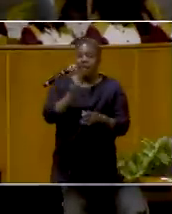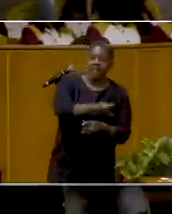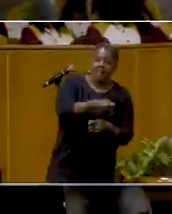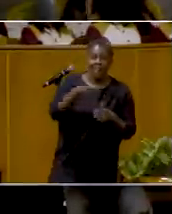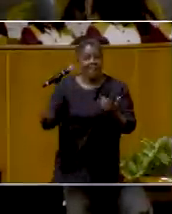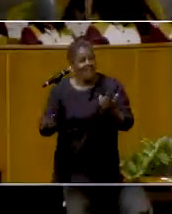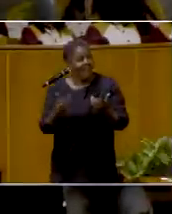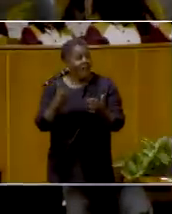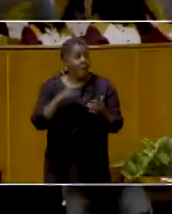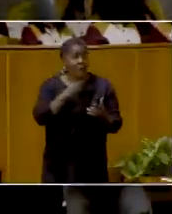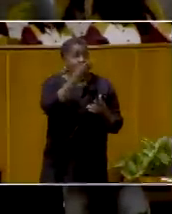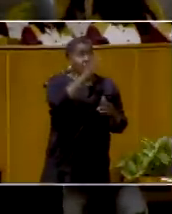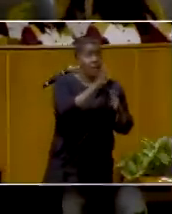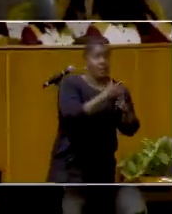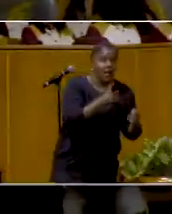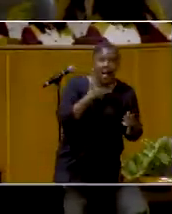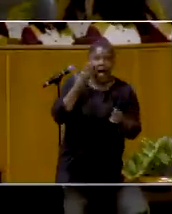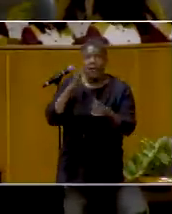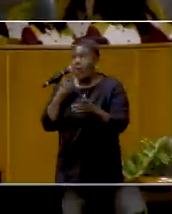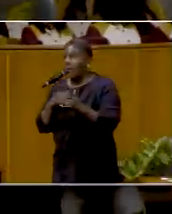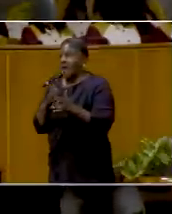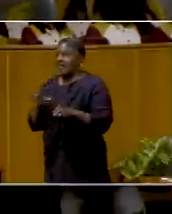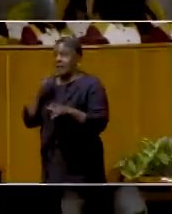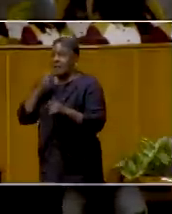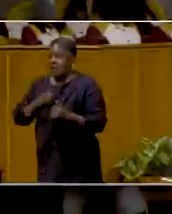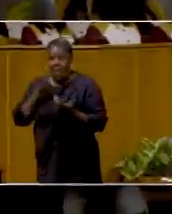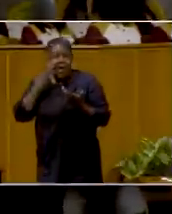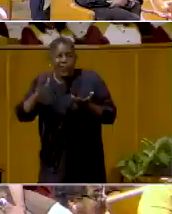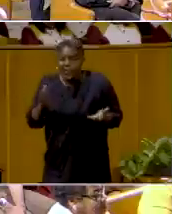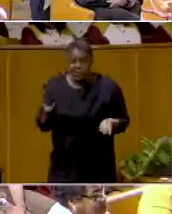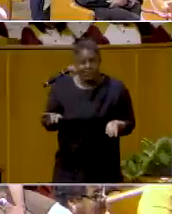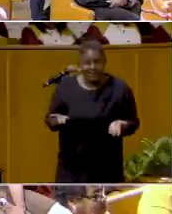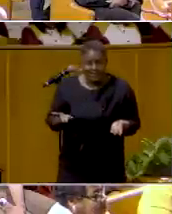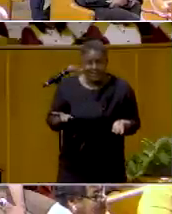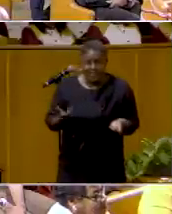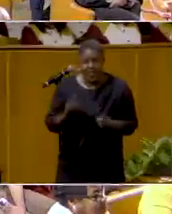Maybe it's God's will, or maybe I brought it on myself. I don't know. You know,